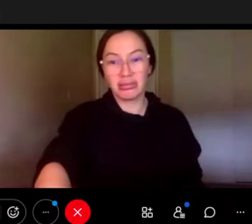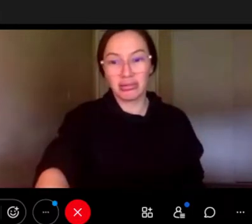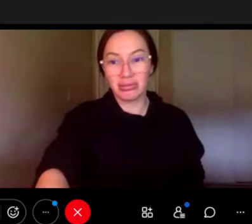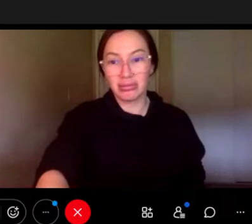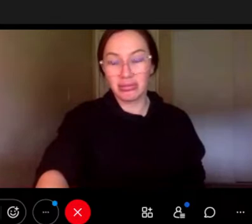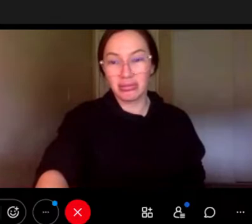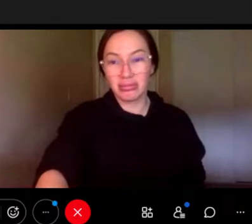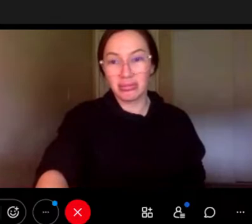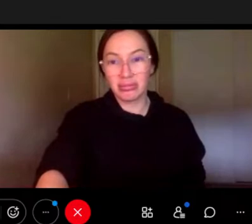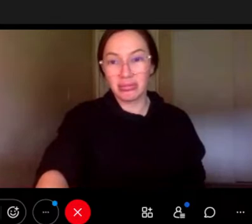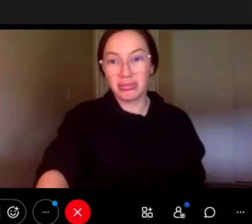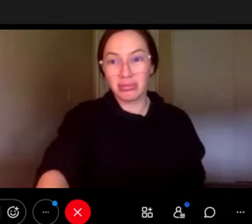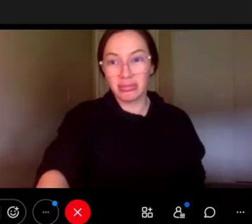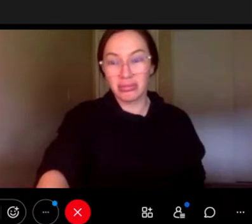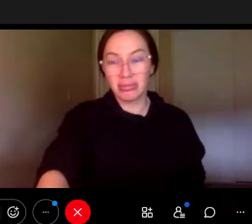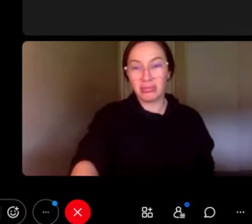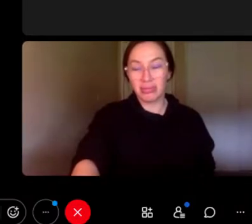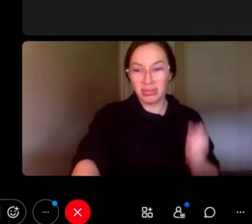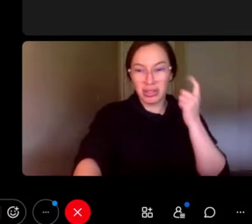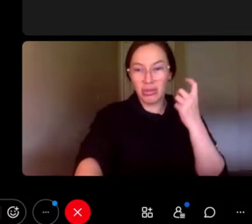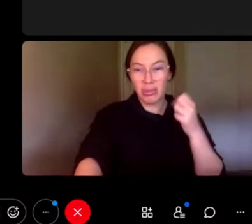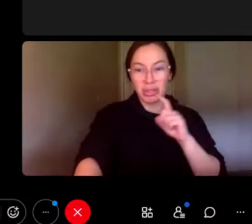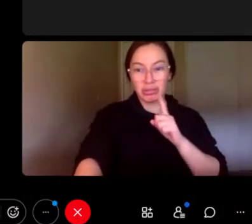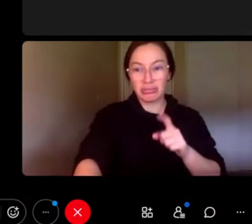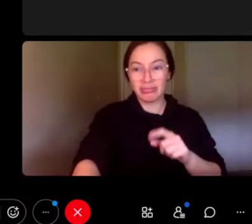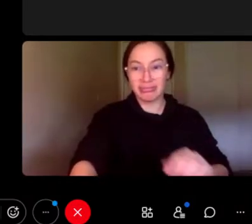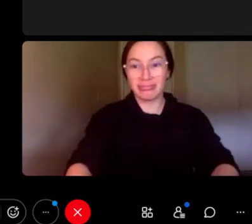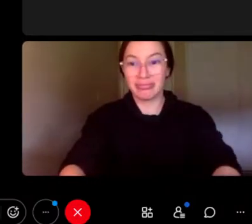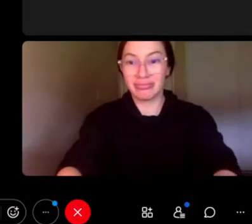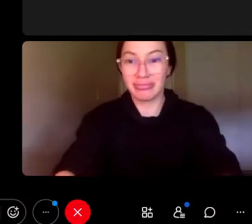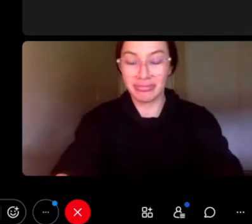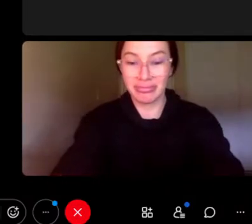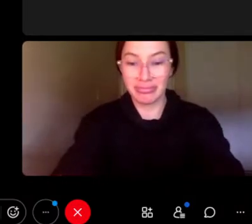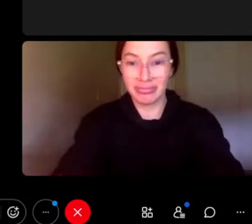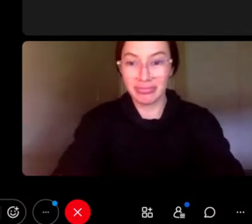Yeah, they're online. Oh, okay, we online. Okay, got you. I just want to make sure.